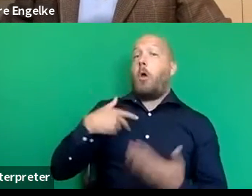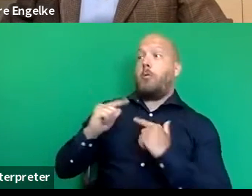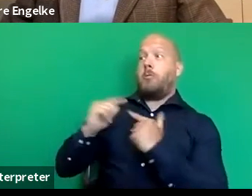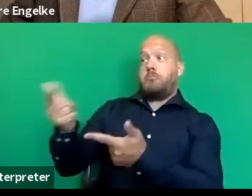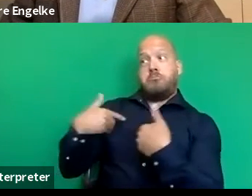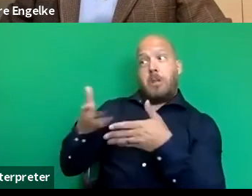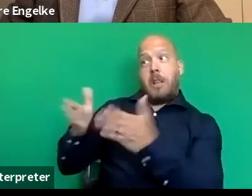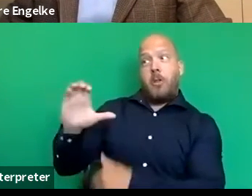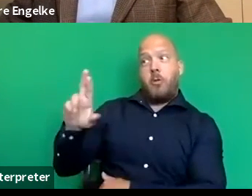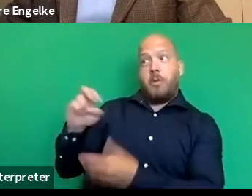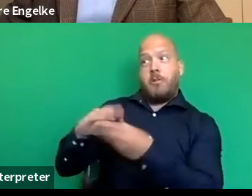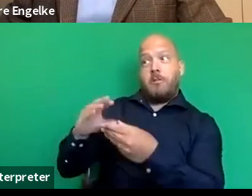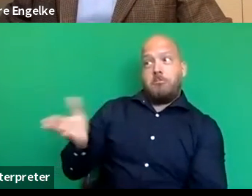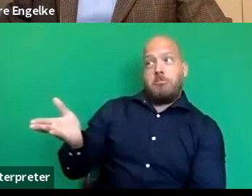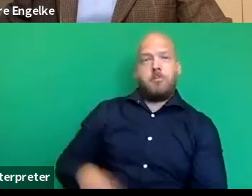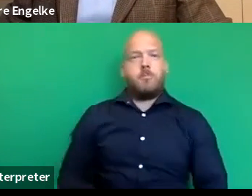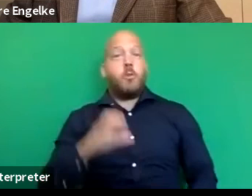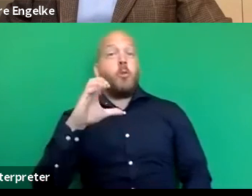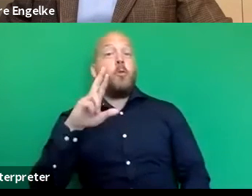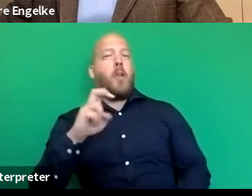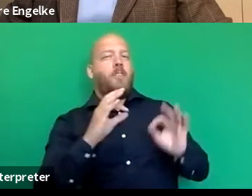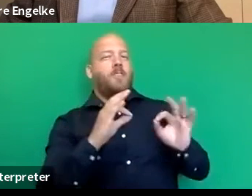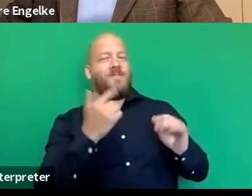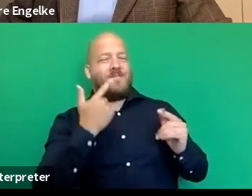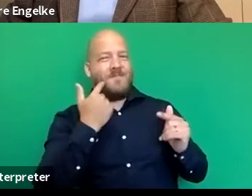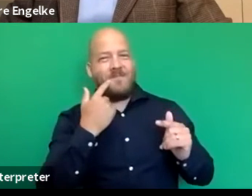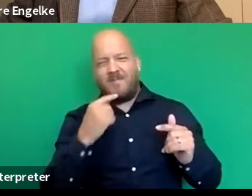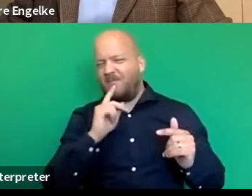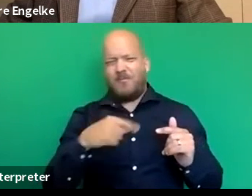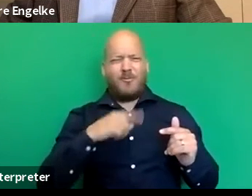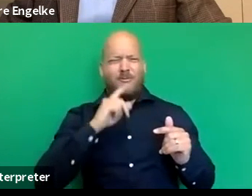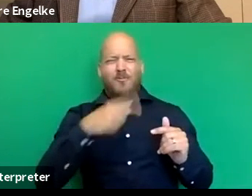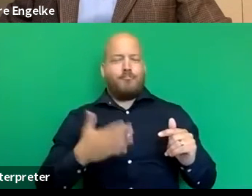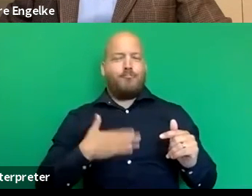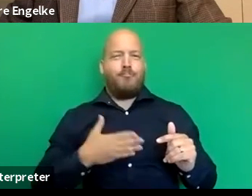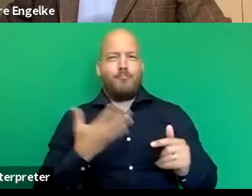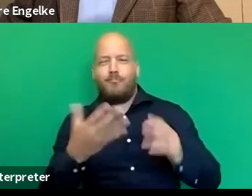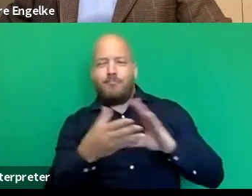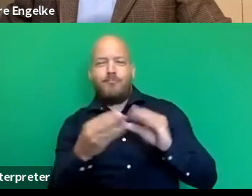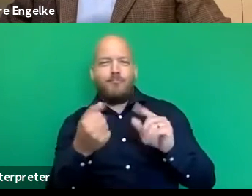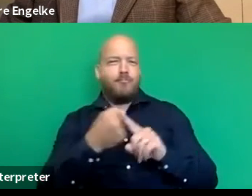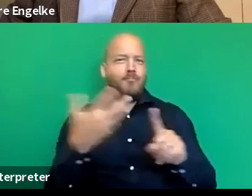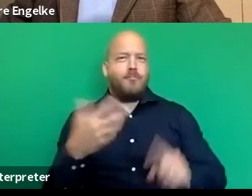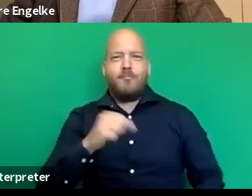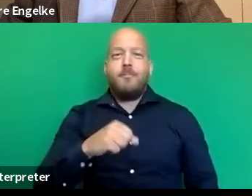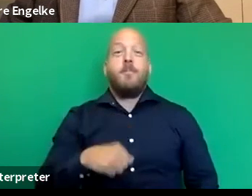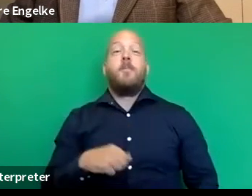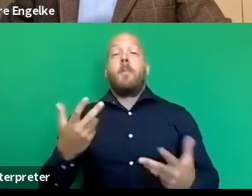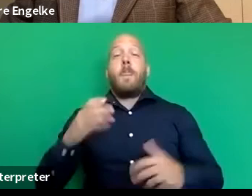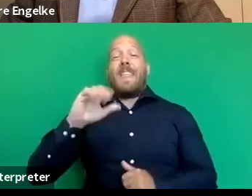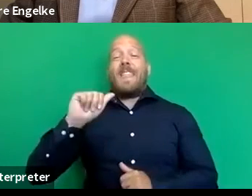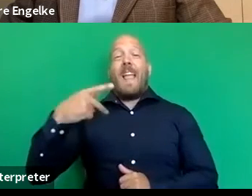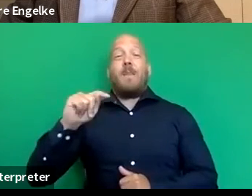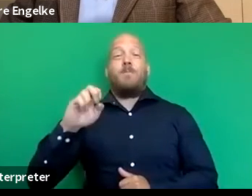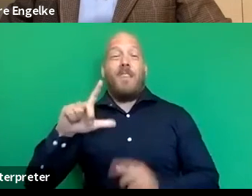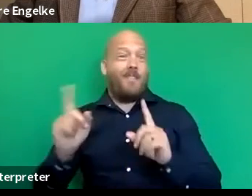little bit about revoicing. So when Captel was originally developed, the only way to provide